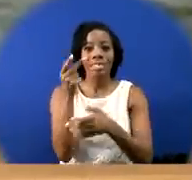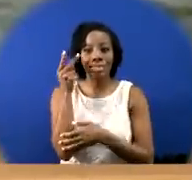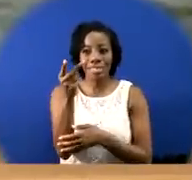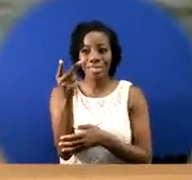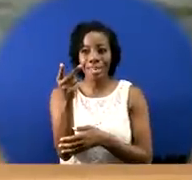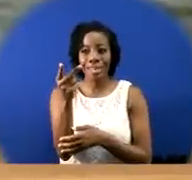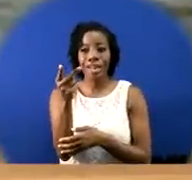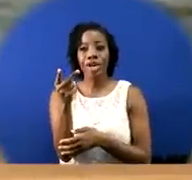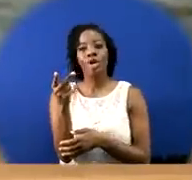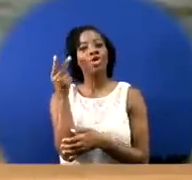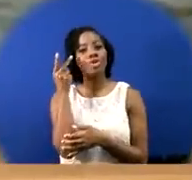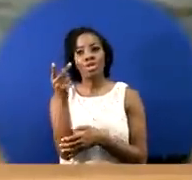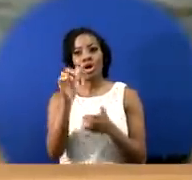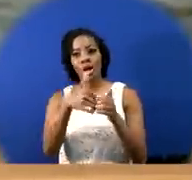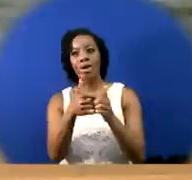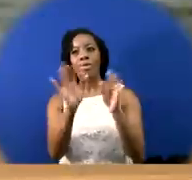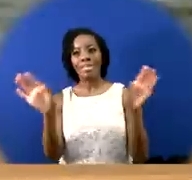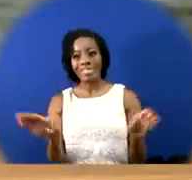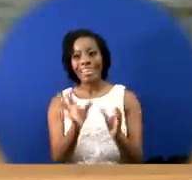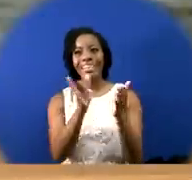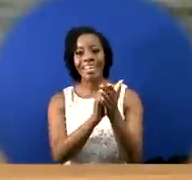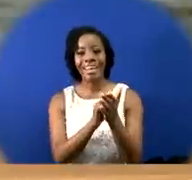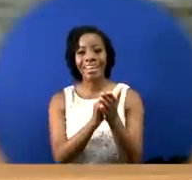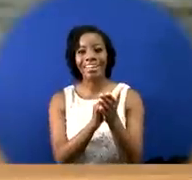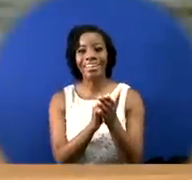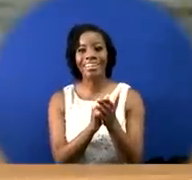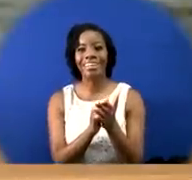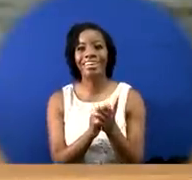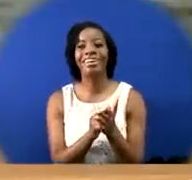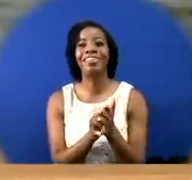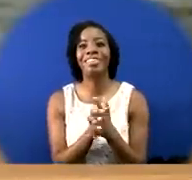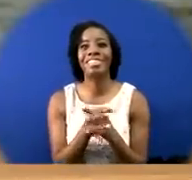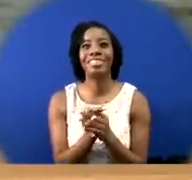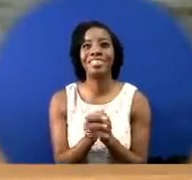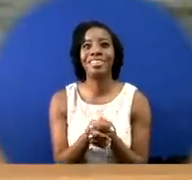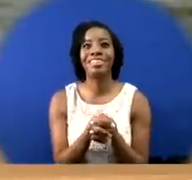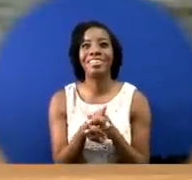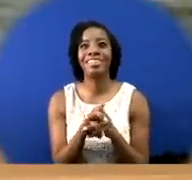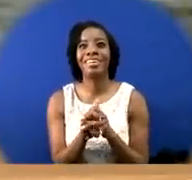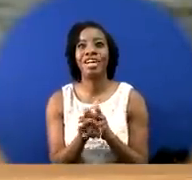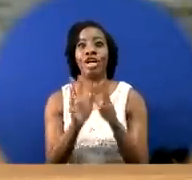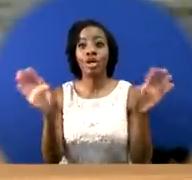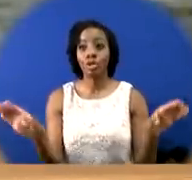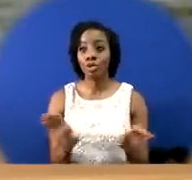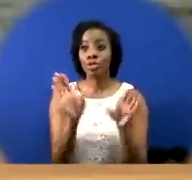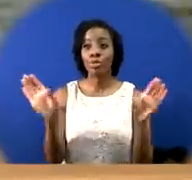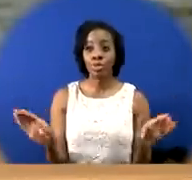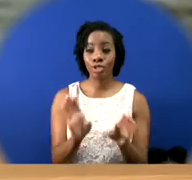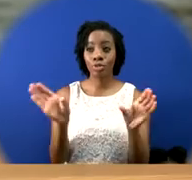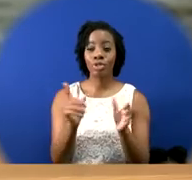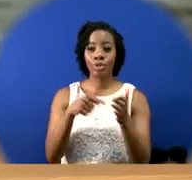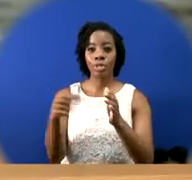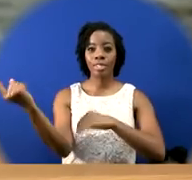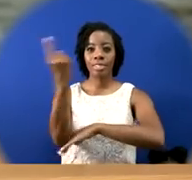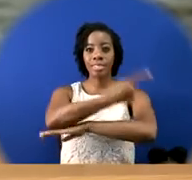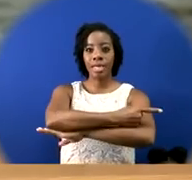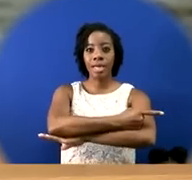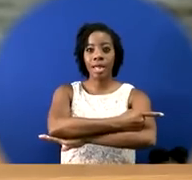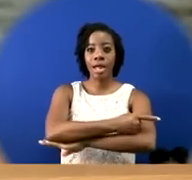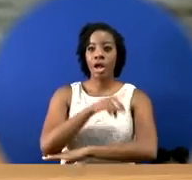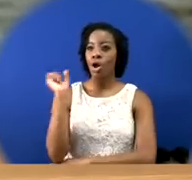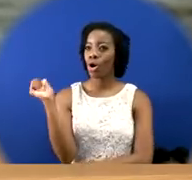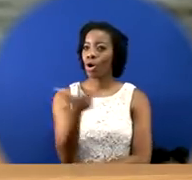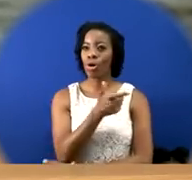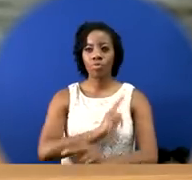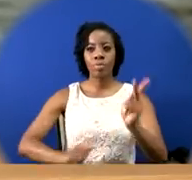we reenacted that there in the holy city in 2016. And they're doing it even on this day. For all of those